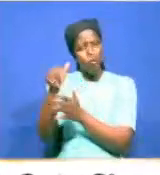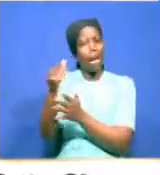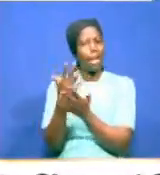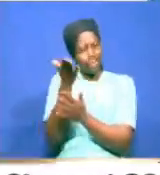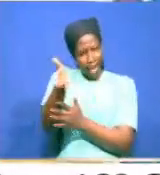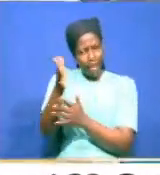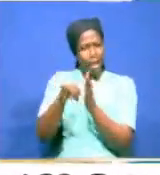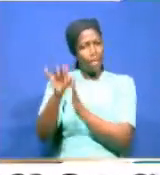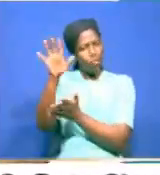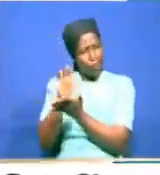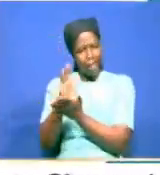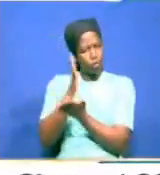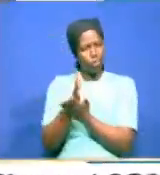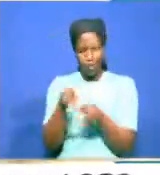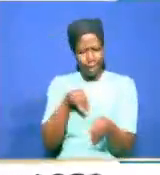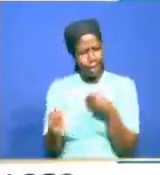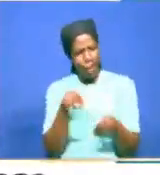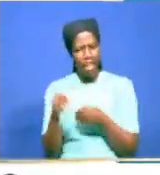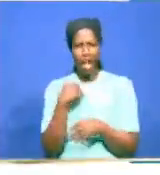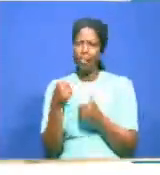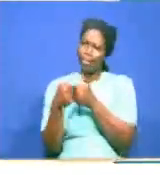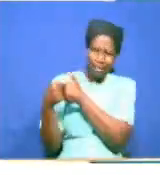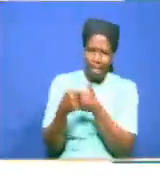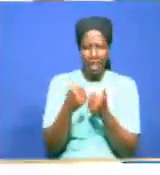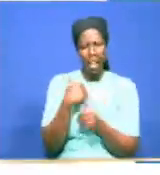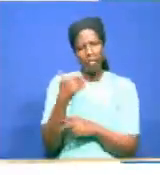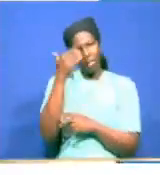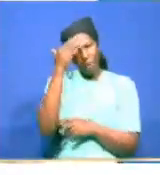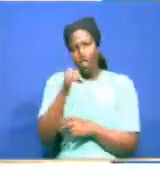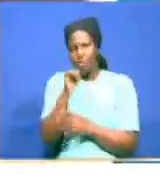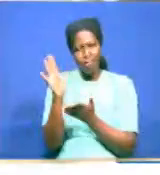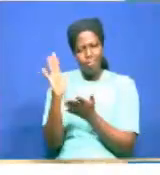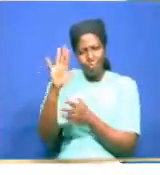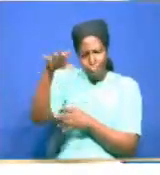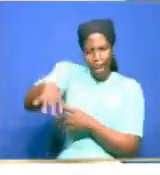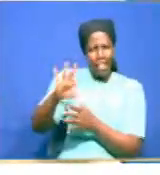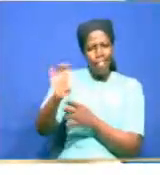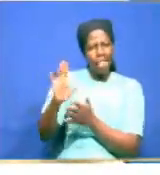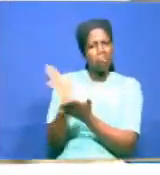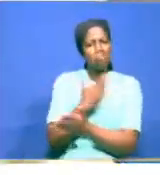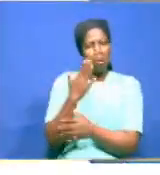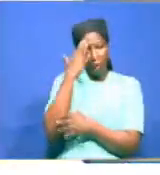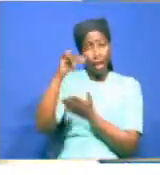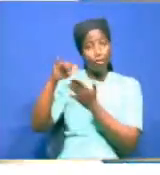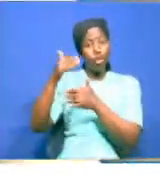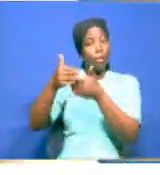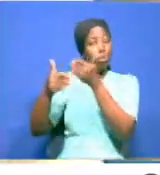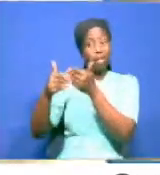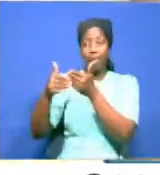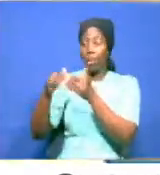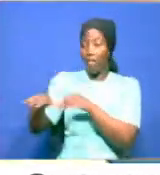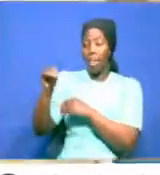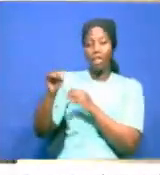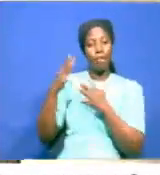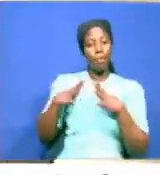a disability. They have a challenge. Why don't they even waive that parking fee? Because in most malls, you find that they have to pay.